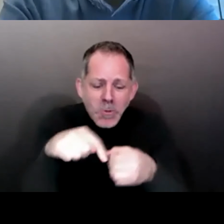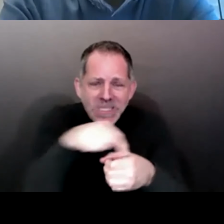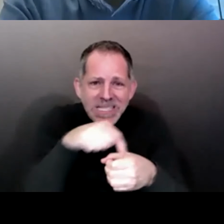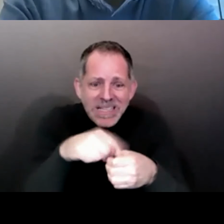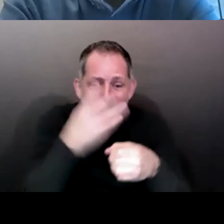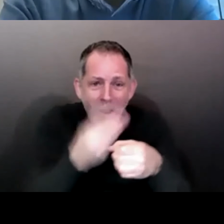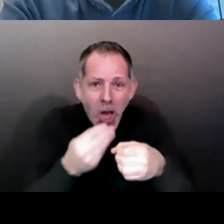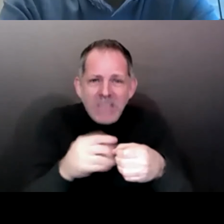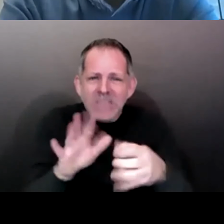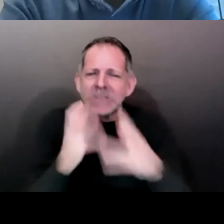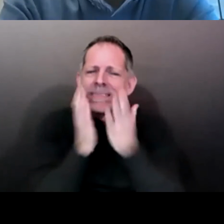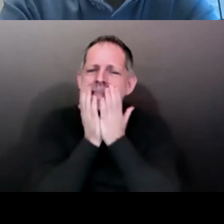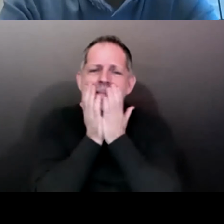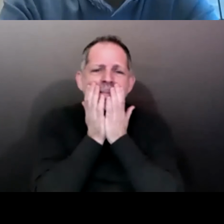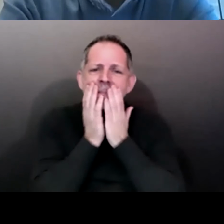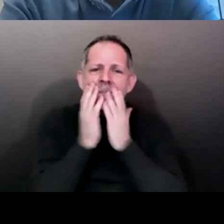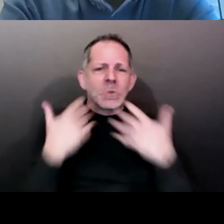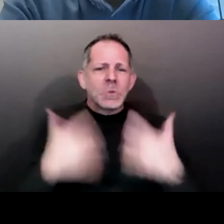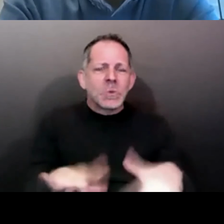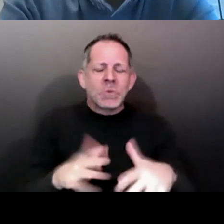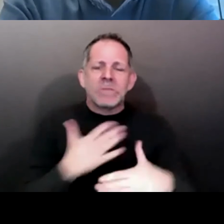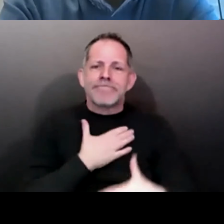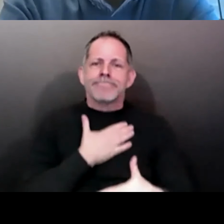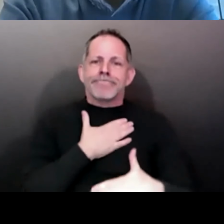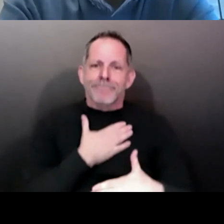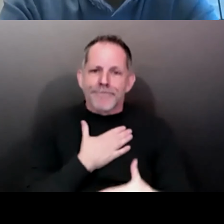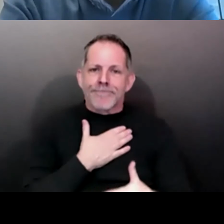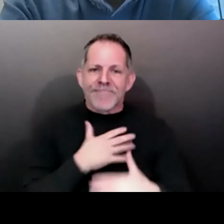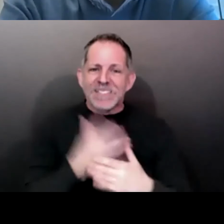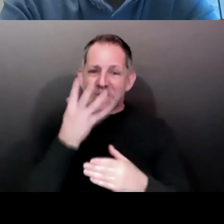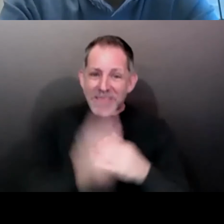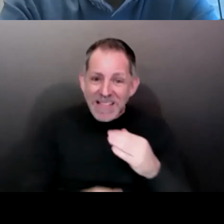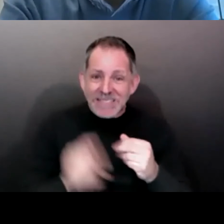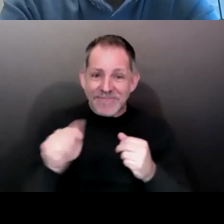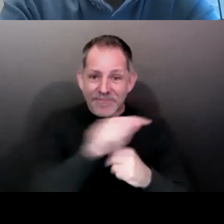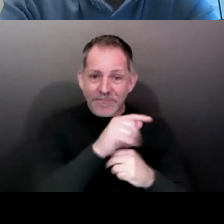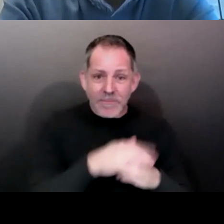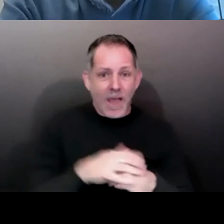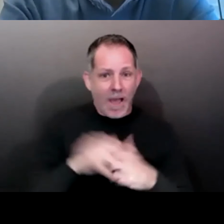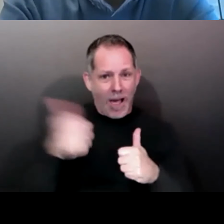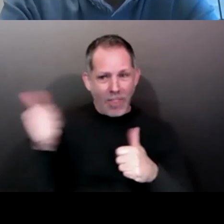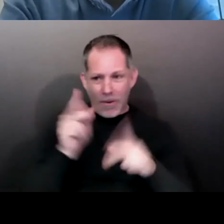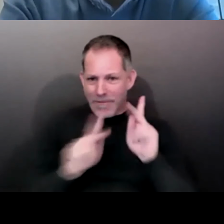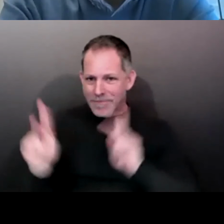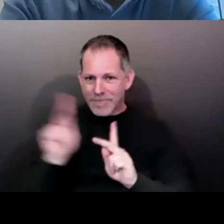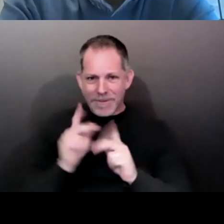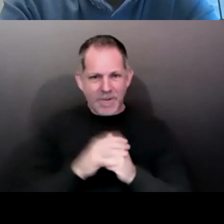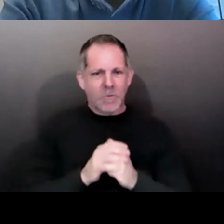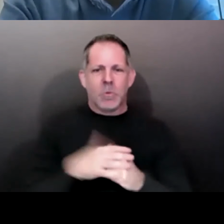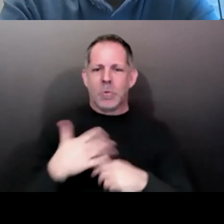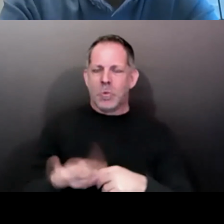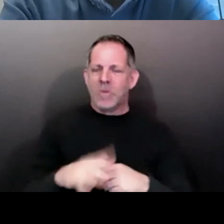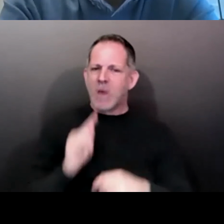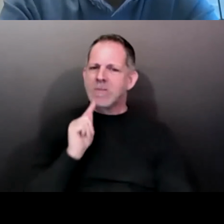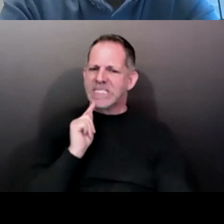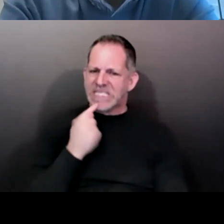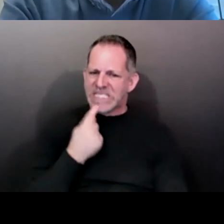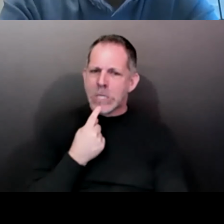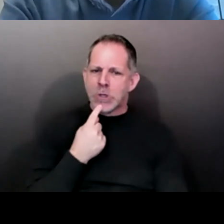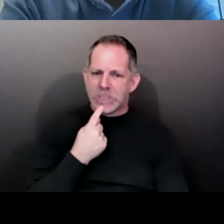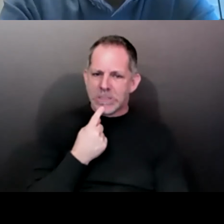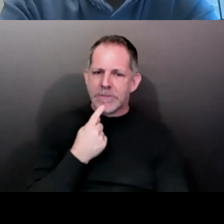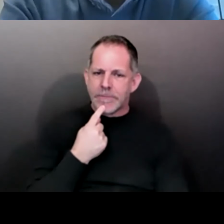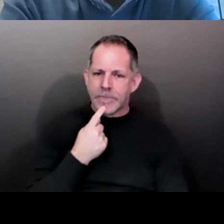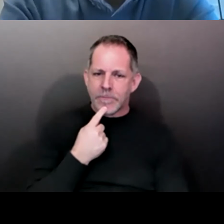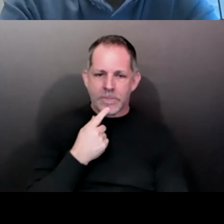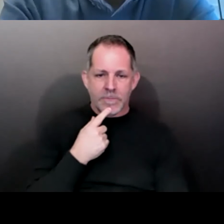but those to COVID alone. And so that's been a significant loss for our community that will take a long time to overcome. And